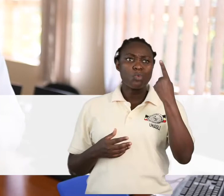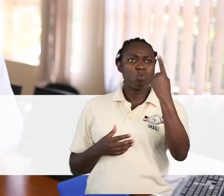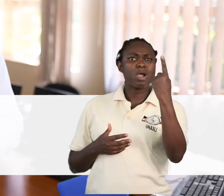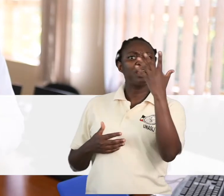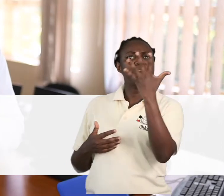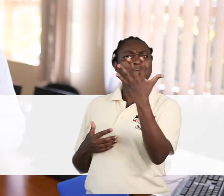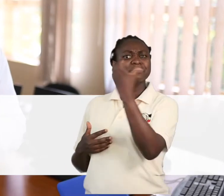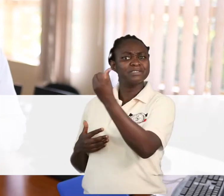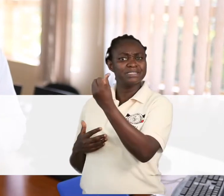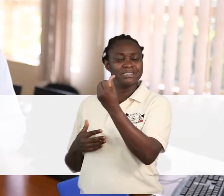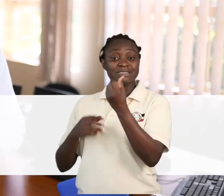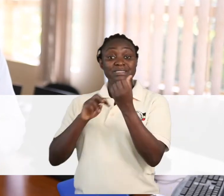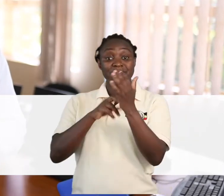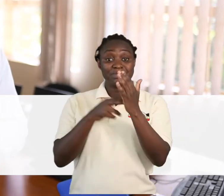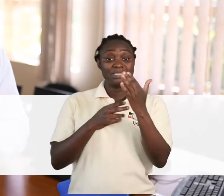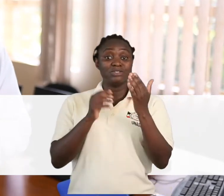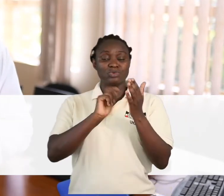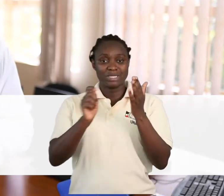156 will equal to